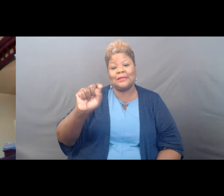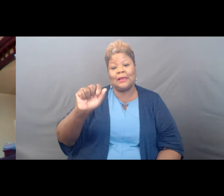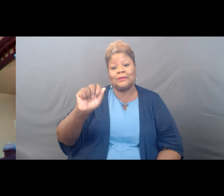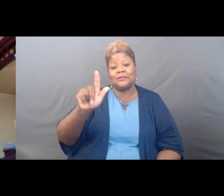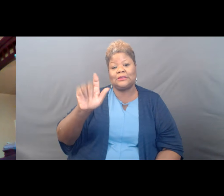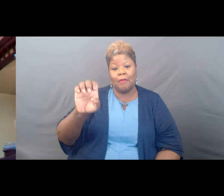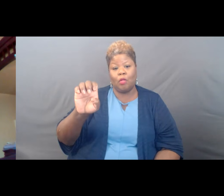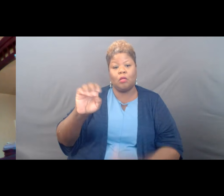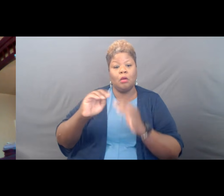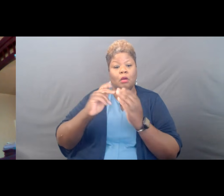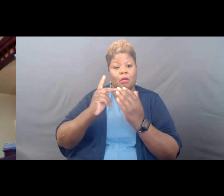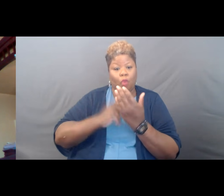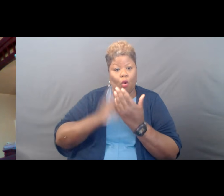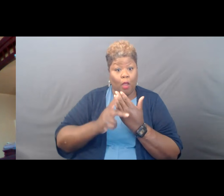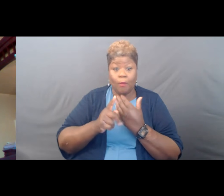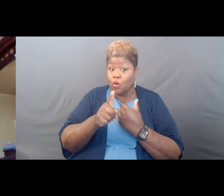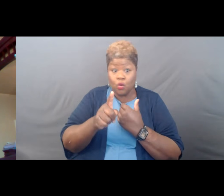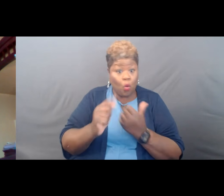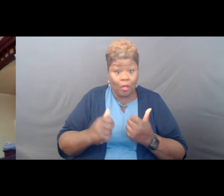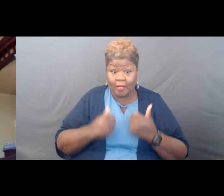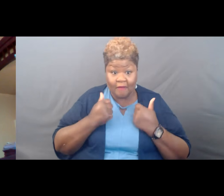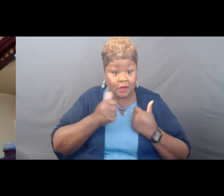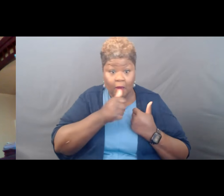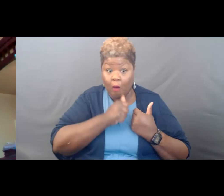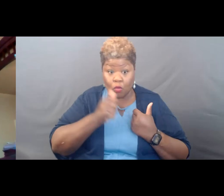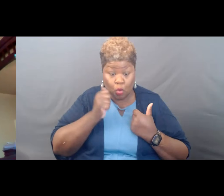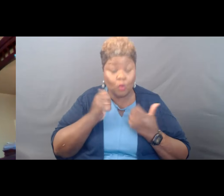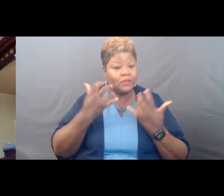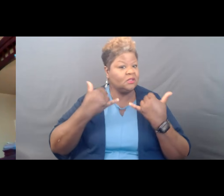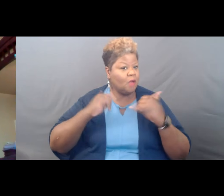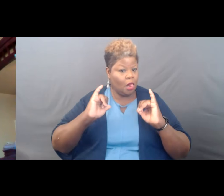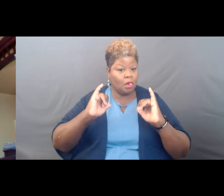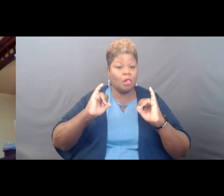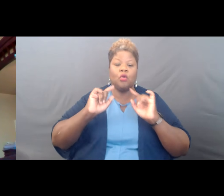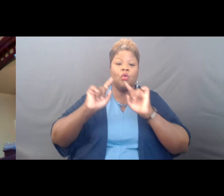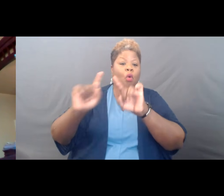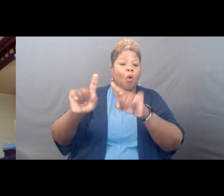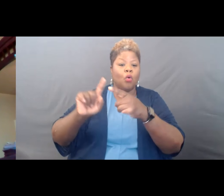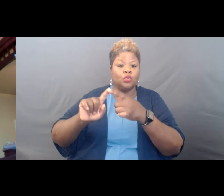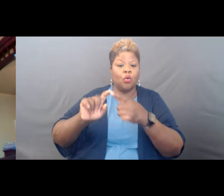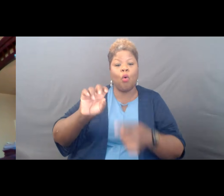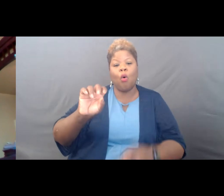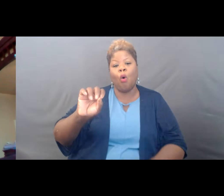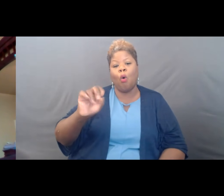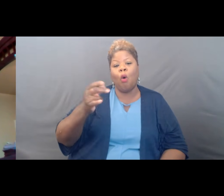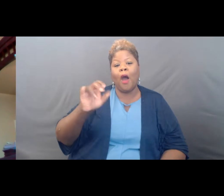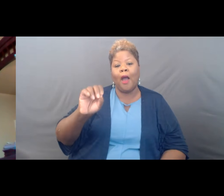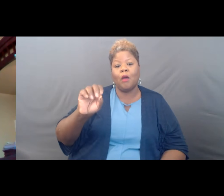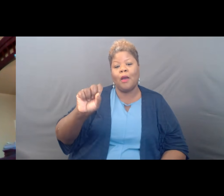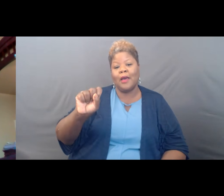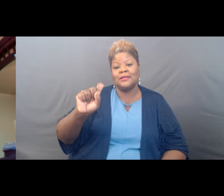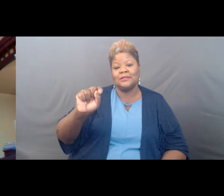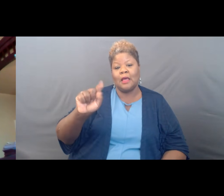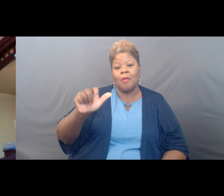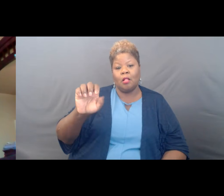national program. So even though you may not live in Arizona, you can go to Ohio's Stable program website, which is called